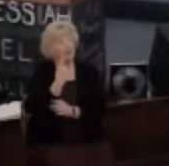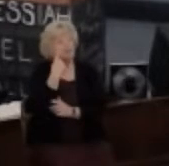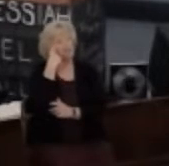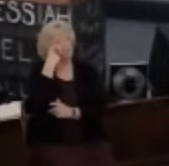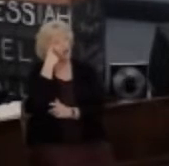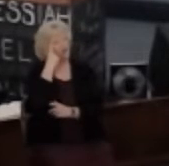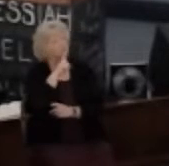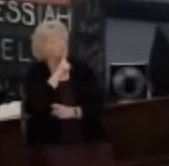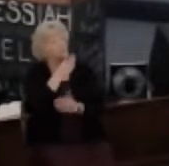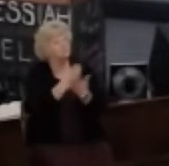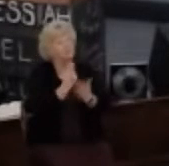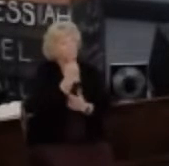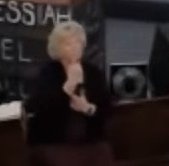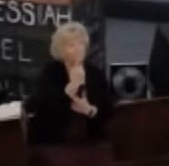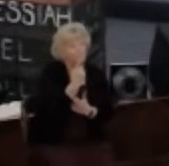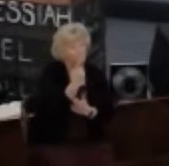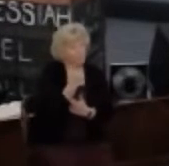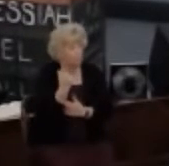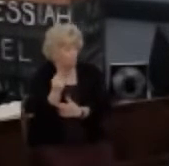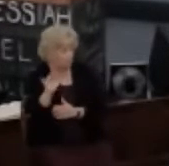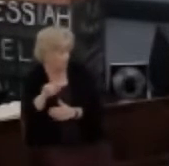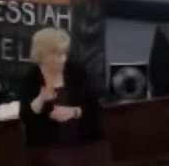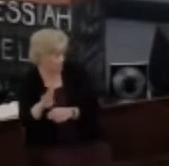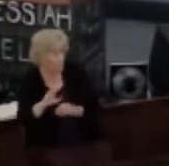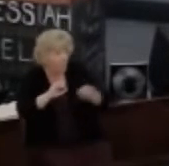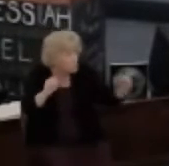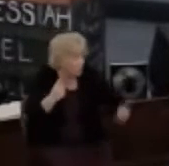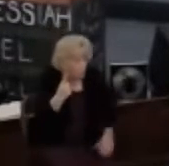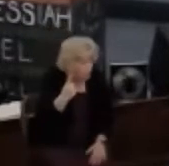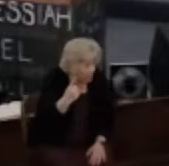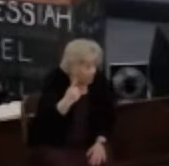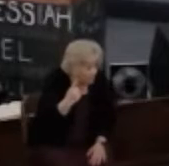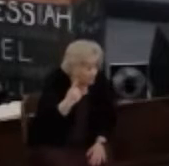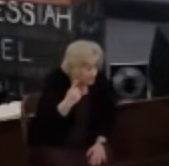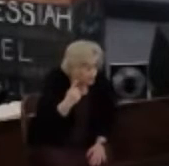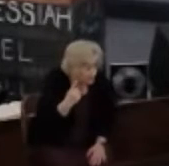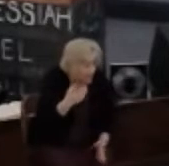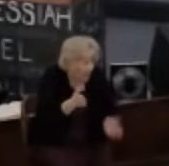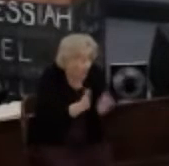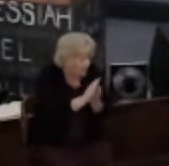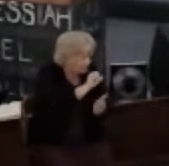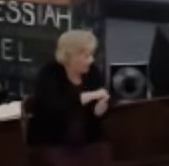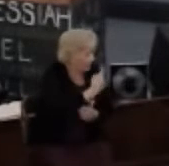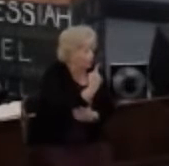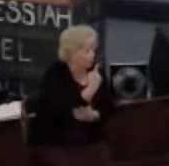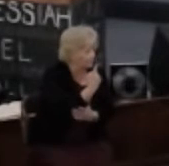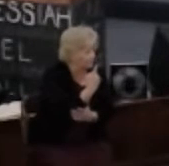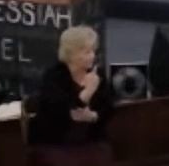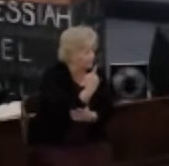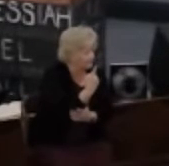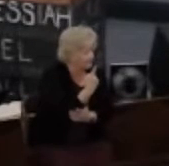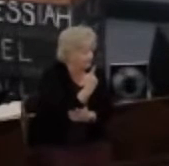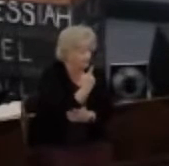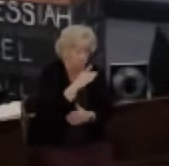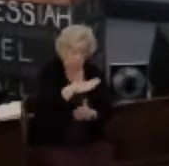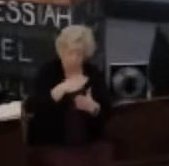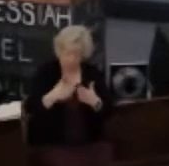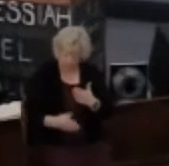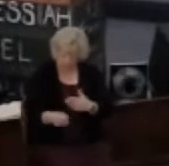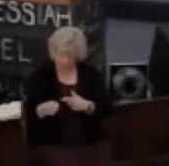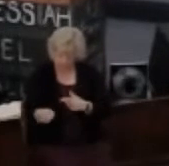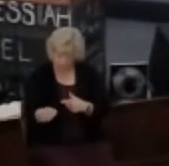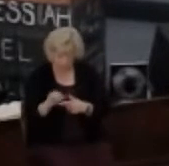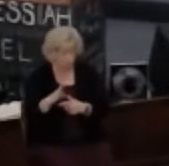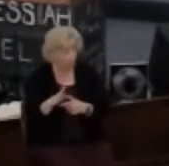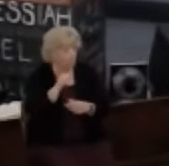for sure that somebody would do it, but nobody asked anybody. In the end, the